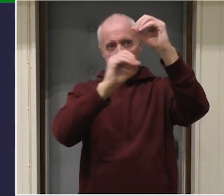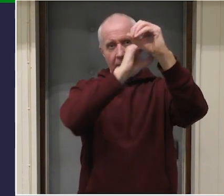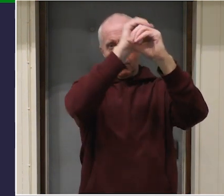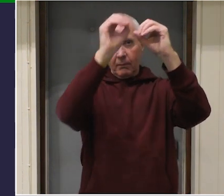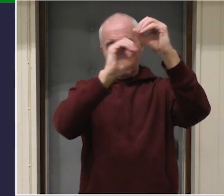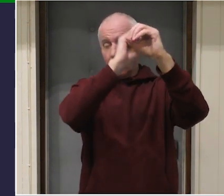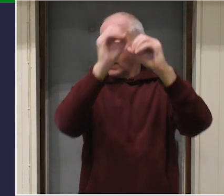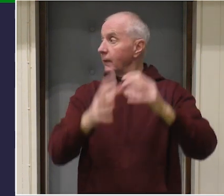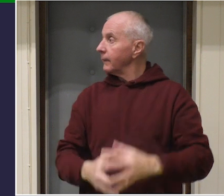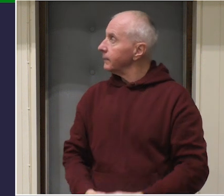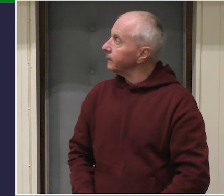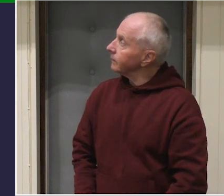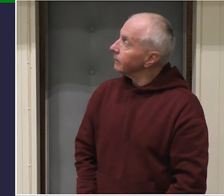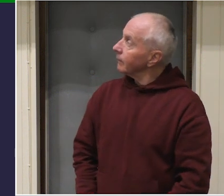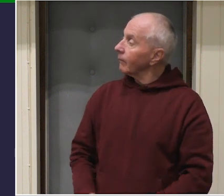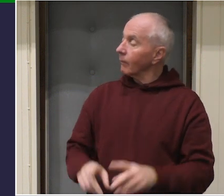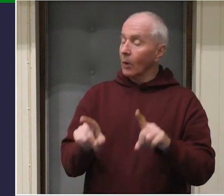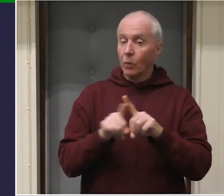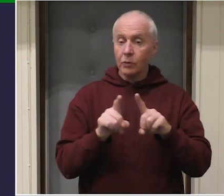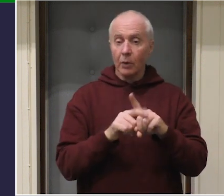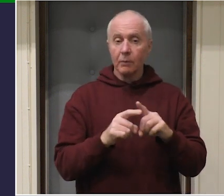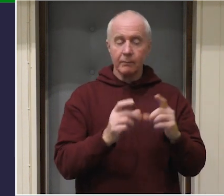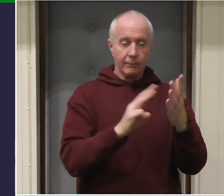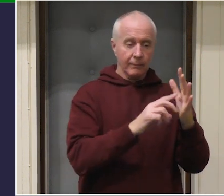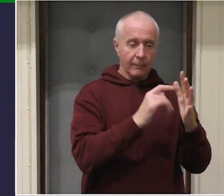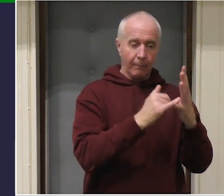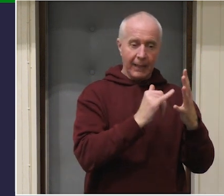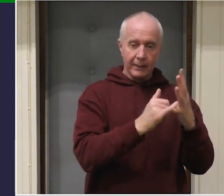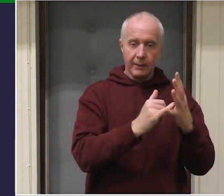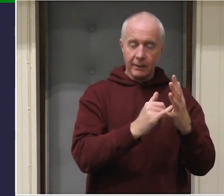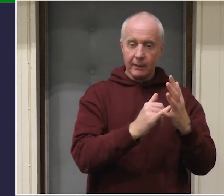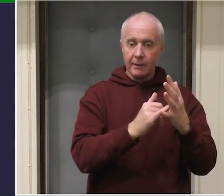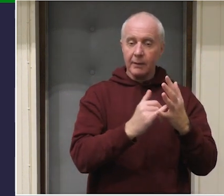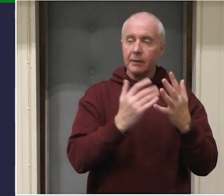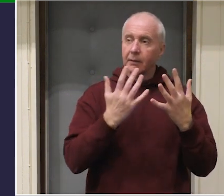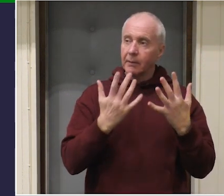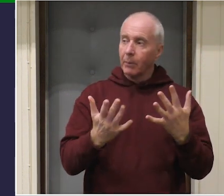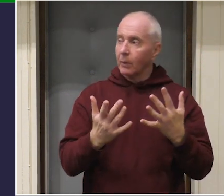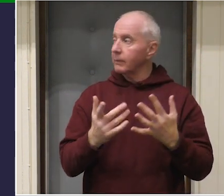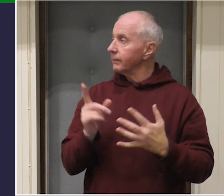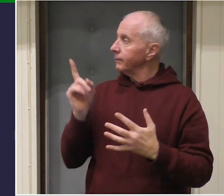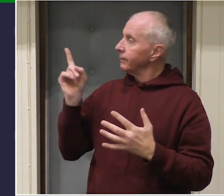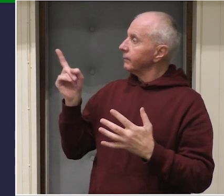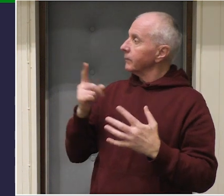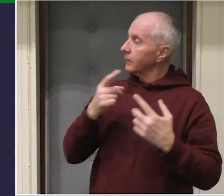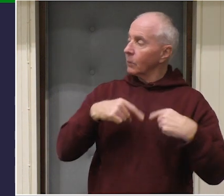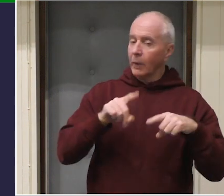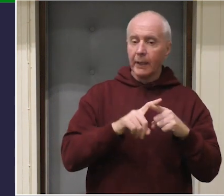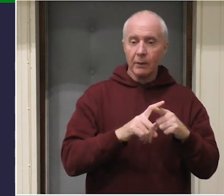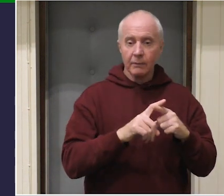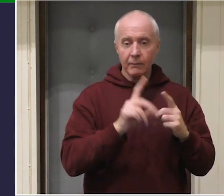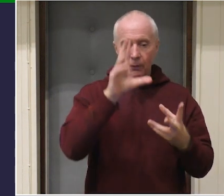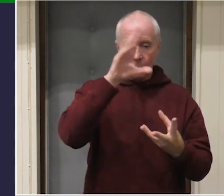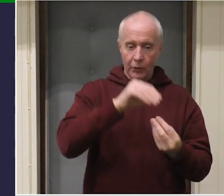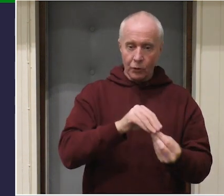We can also work out the masses of the stars, but we can't quite do it. Rather irritatingly, we can work out the sum of the